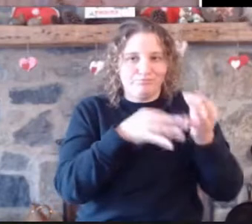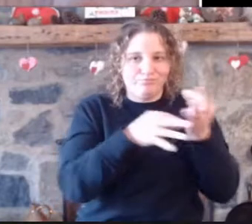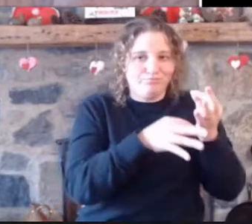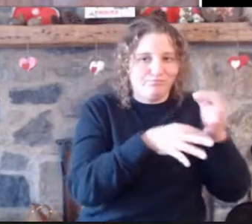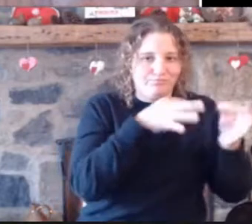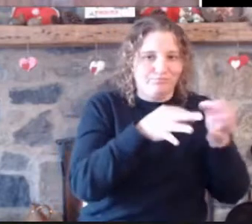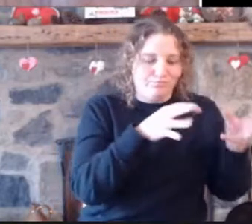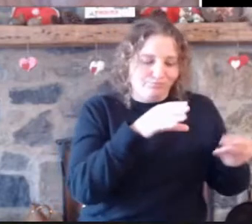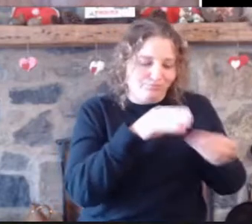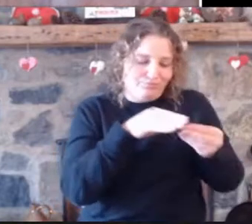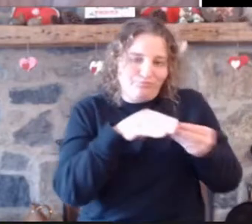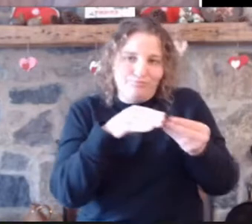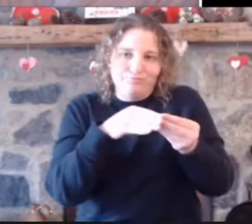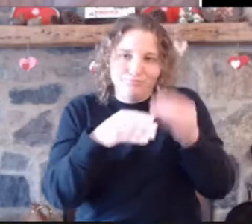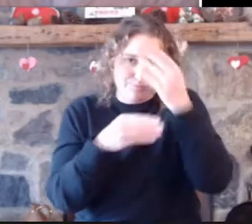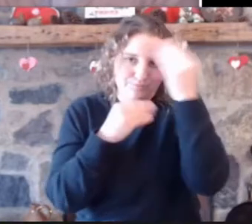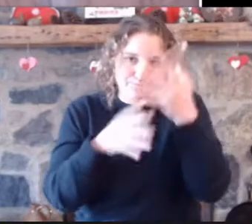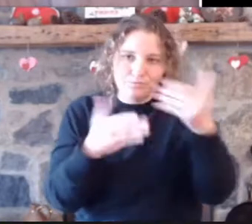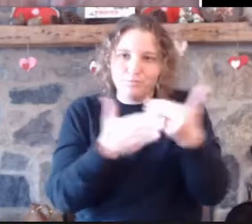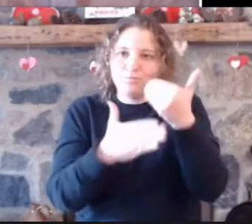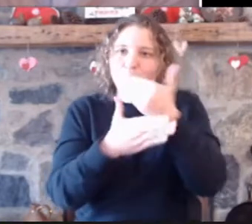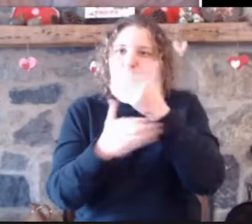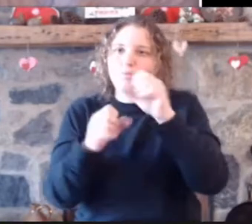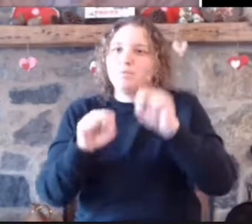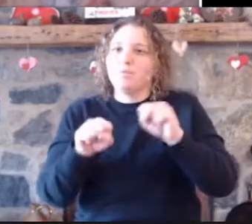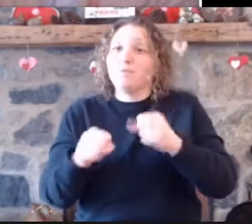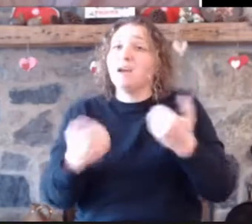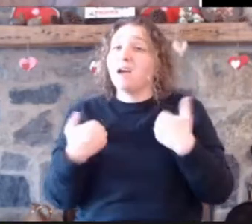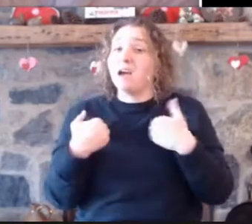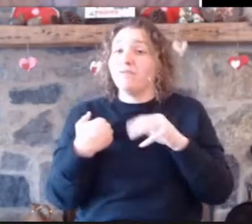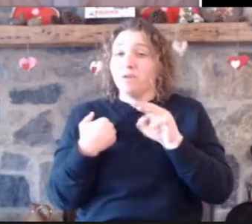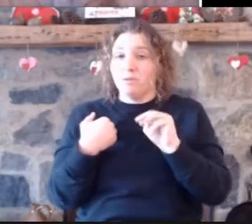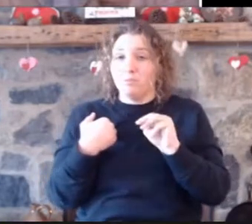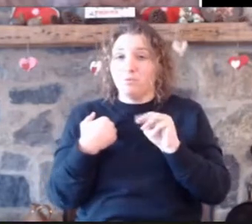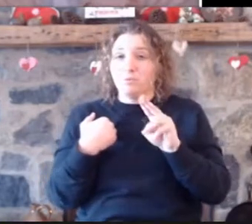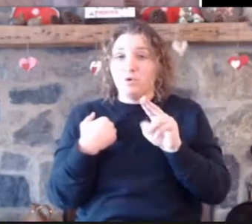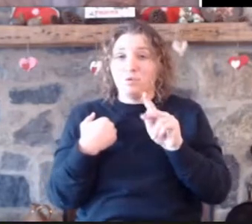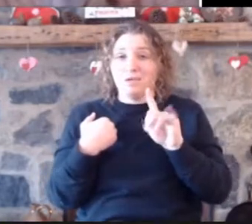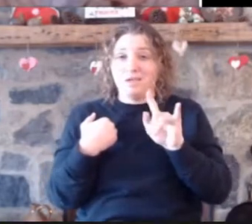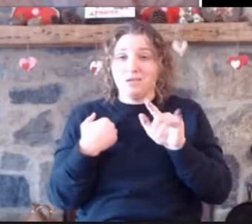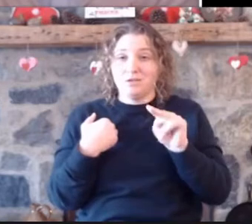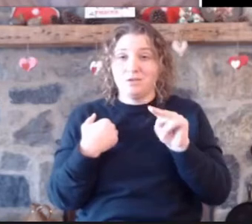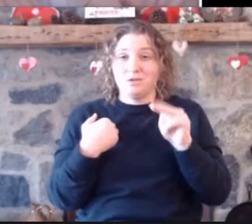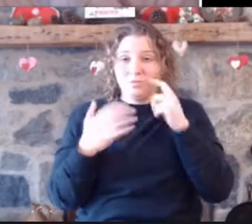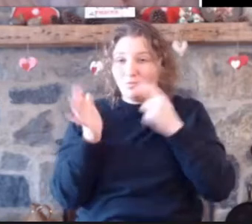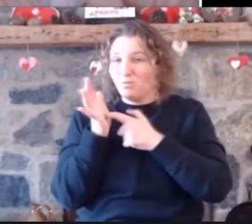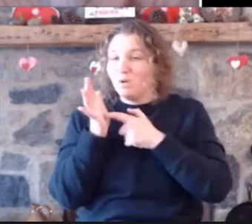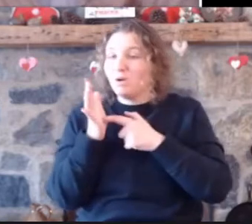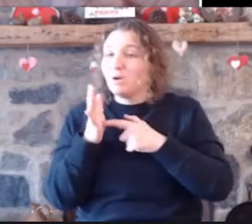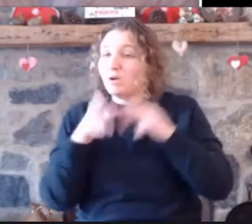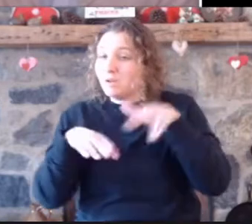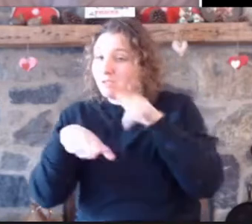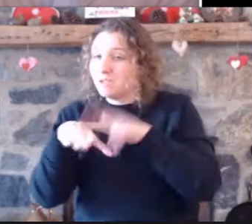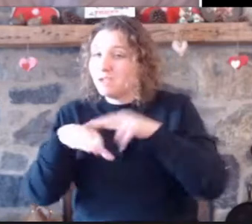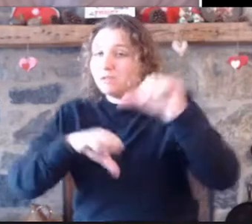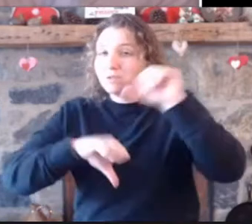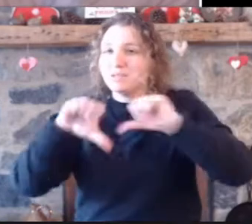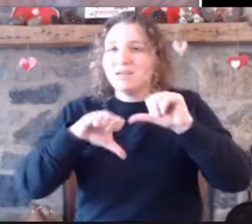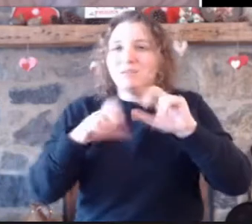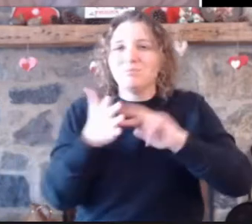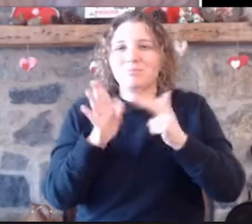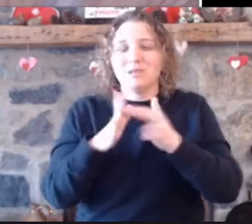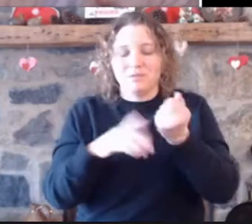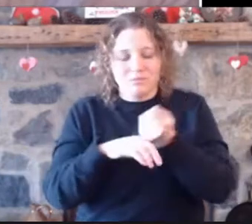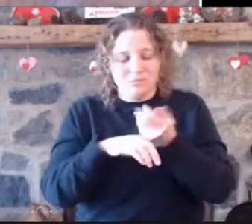information that gave them new capabilities. Mutations generally observed by nature, by science, are a loss of